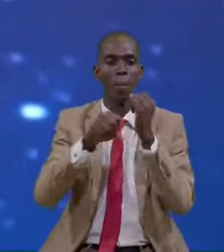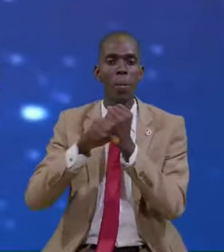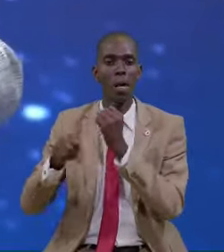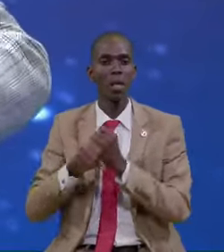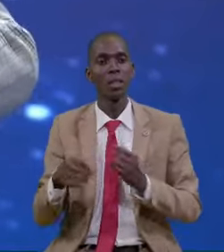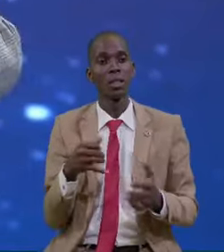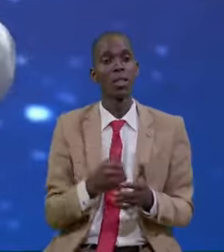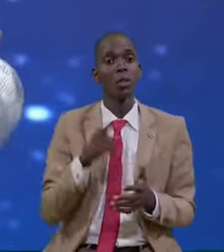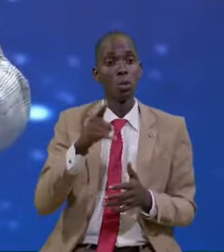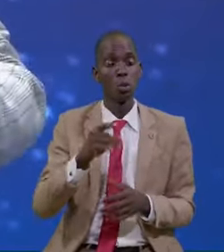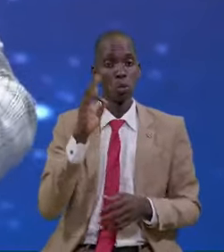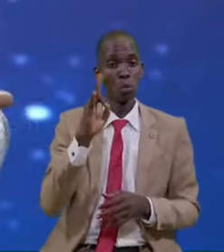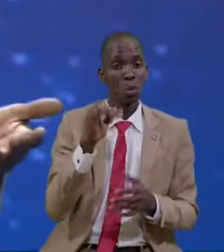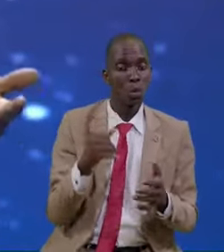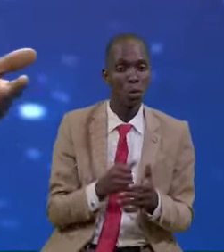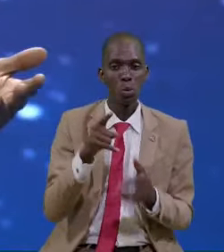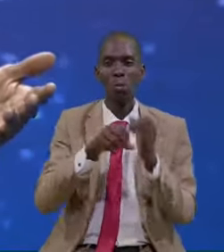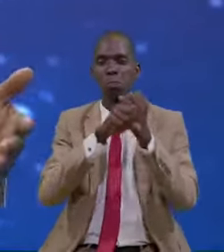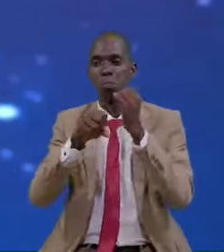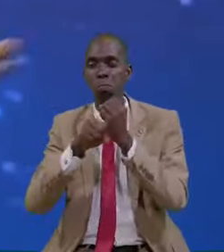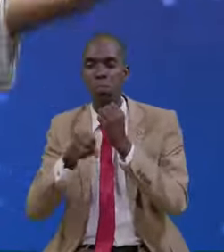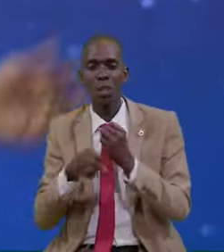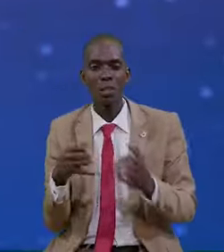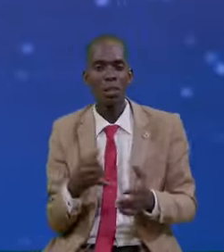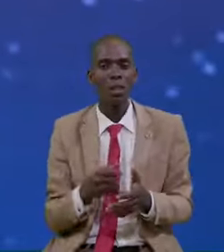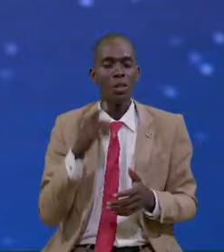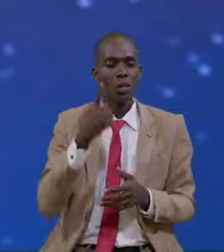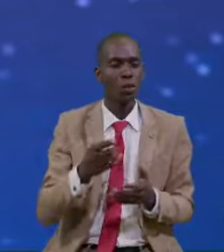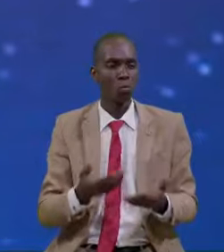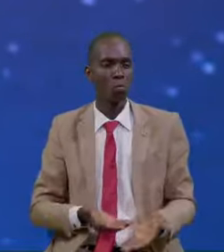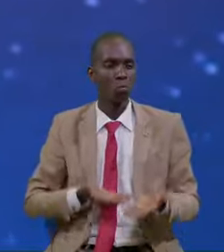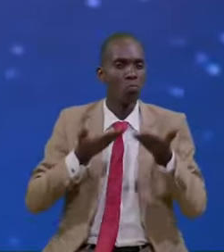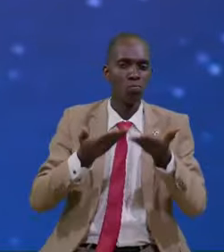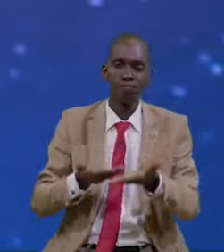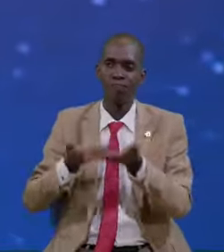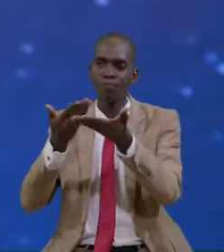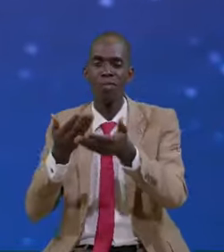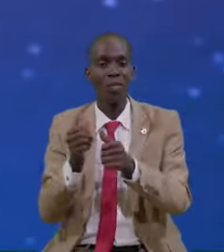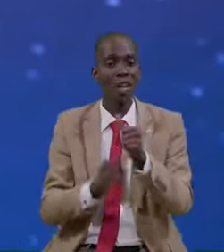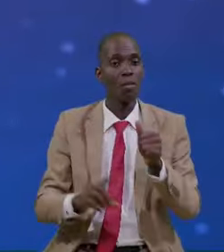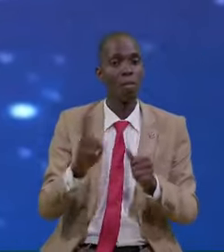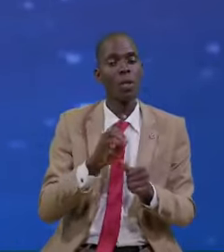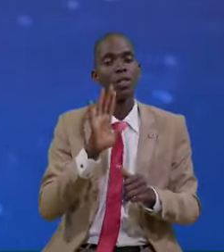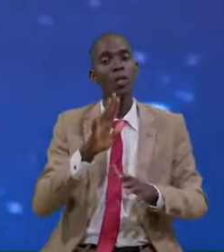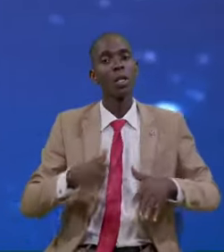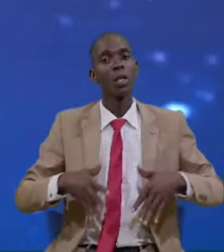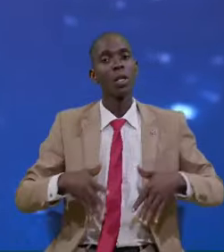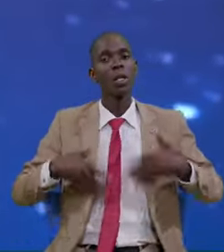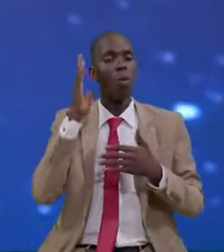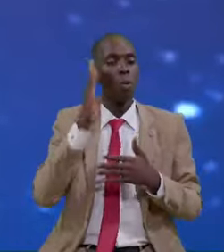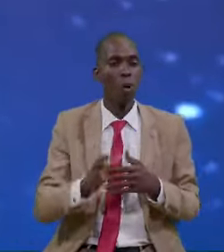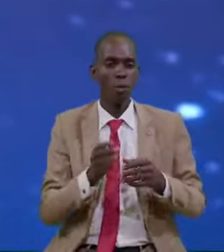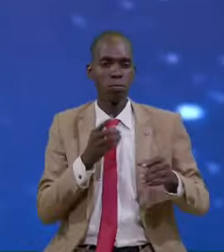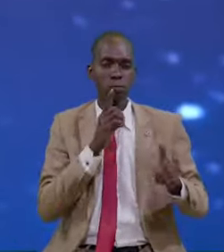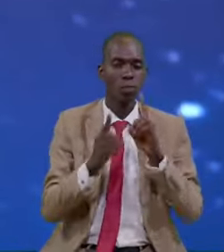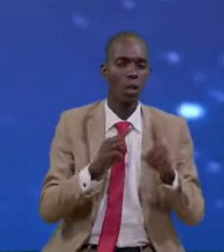preach it, you'll publish it, you will present it everywhere you go. Your life will speak in the